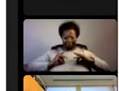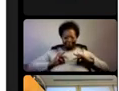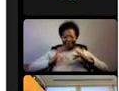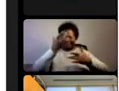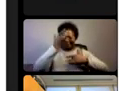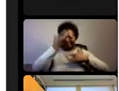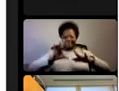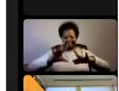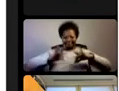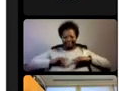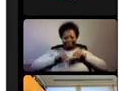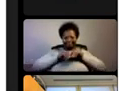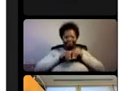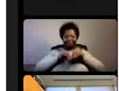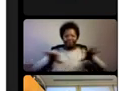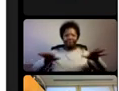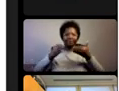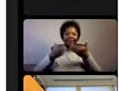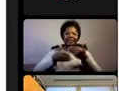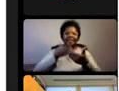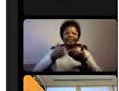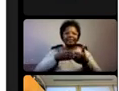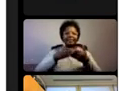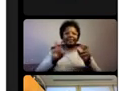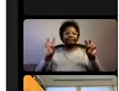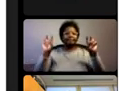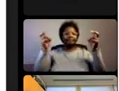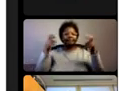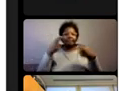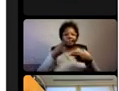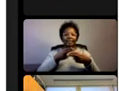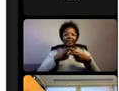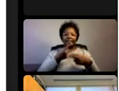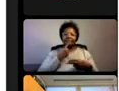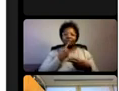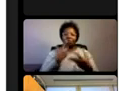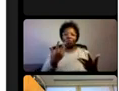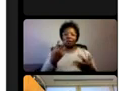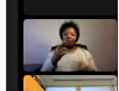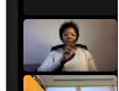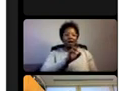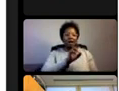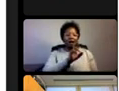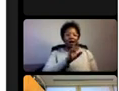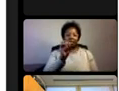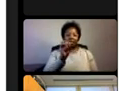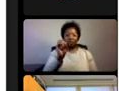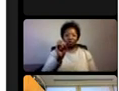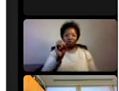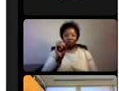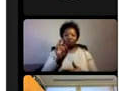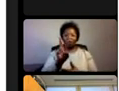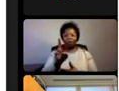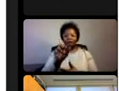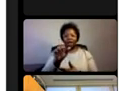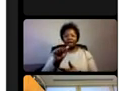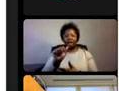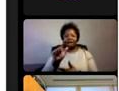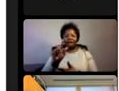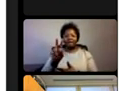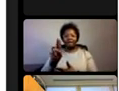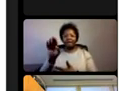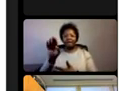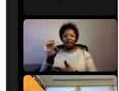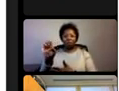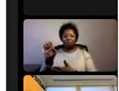it's classified by something known as an R0 or an R0 value. So the higher the value,